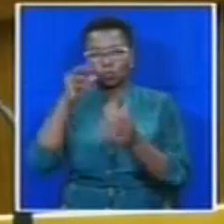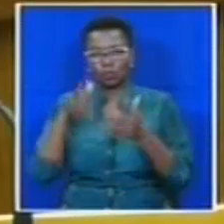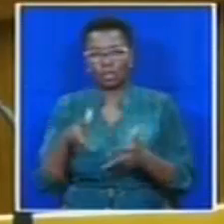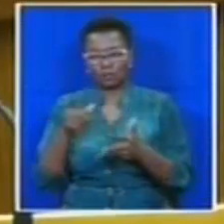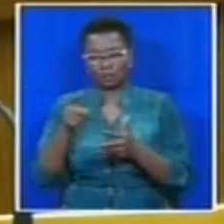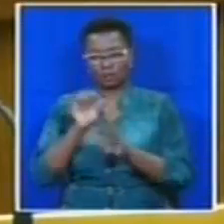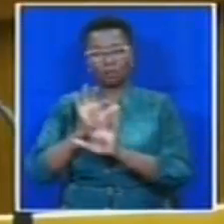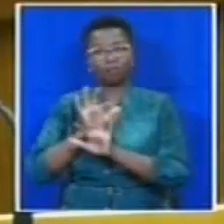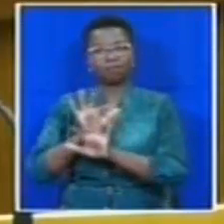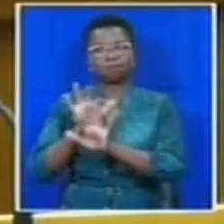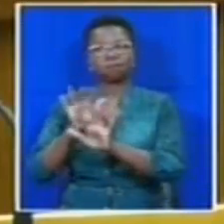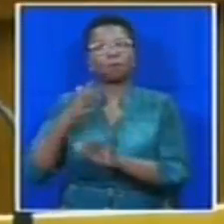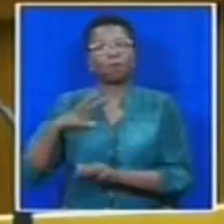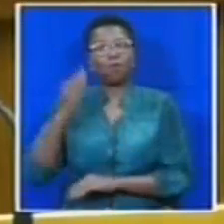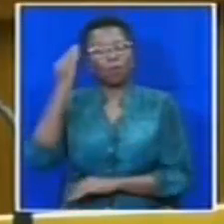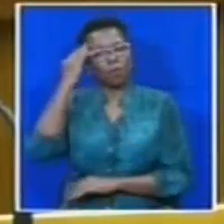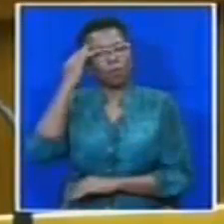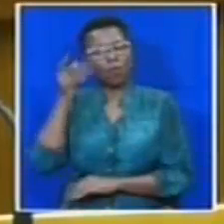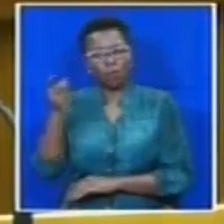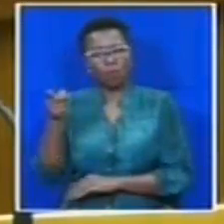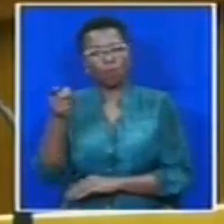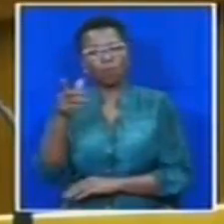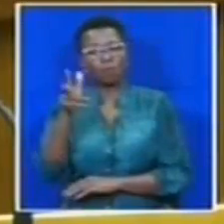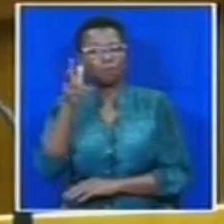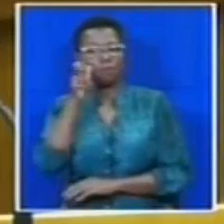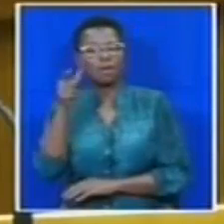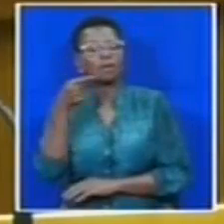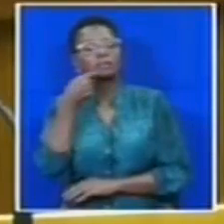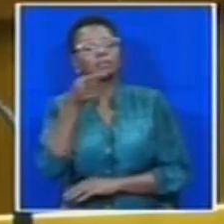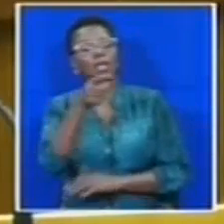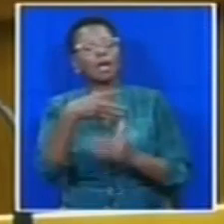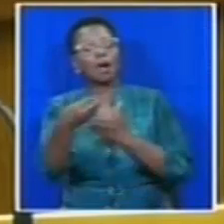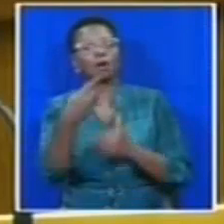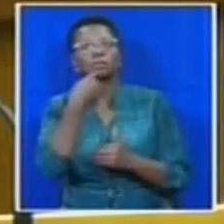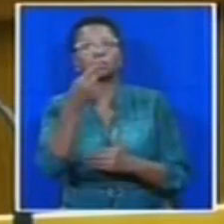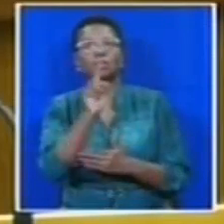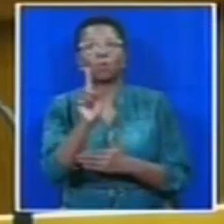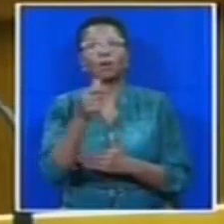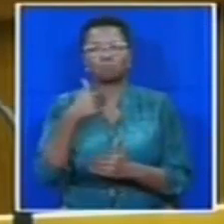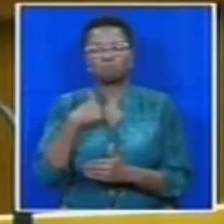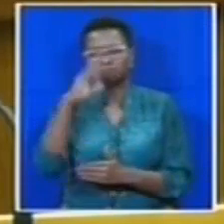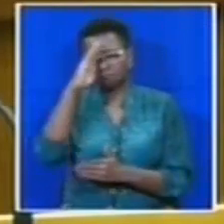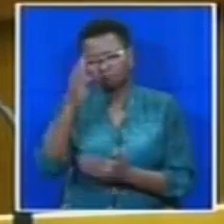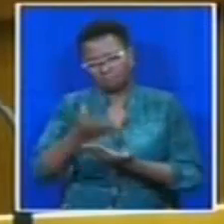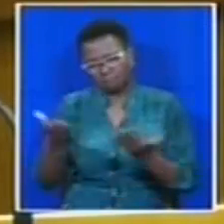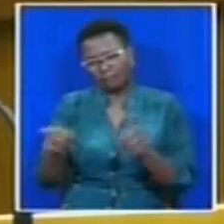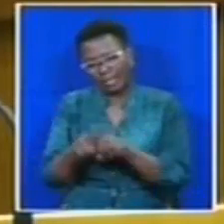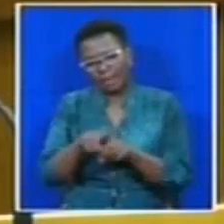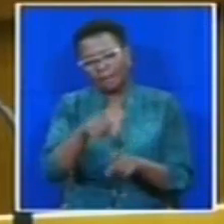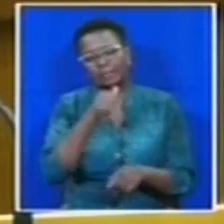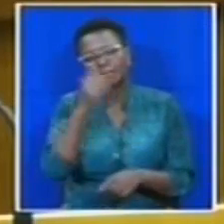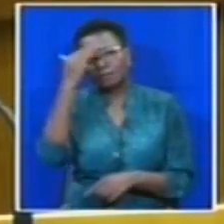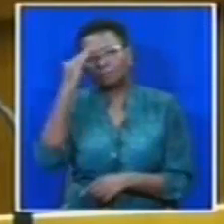wanted to hear your voice, wanted you to hear their voices. So I bring you their greetings as well.